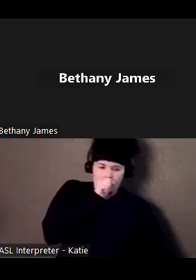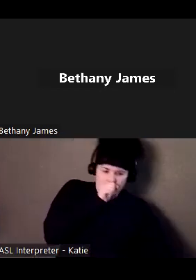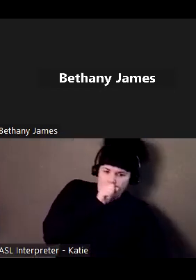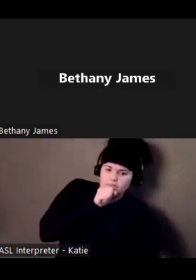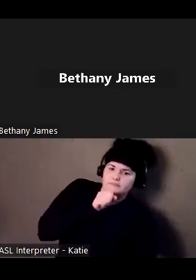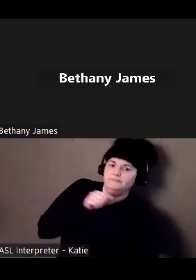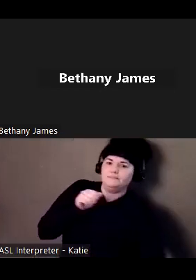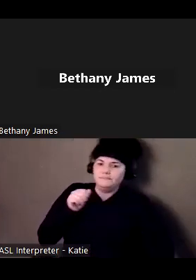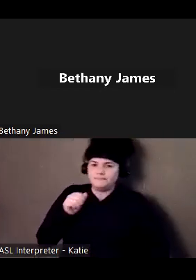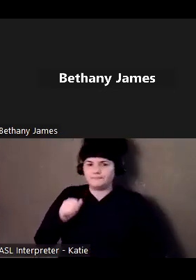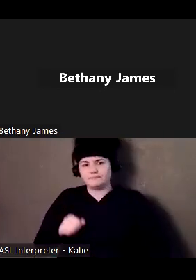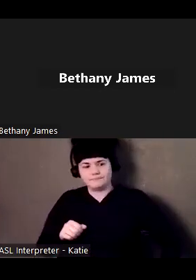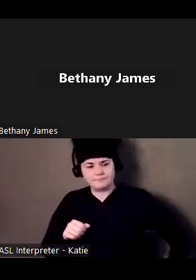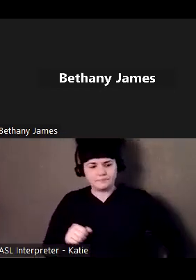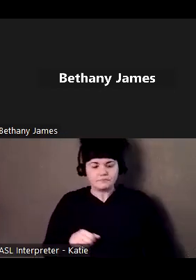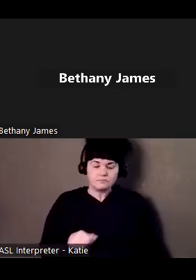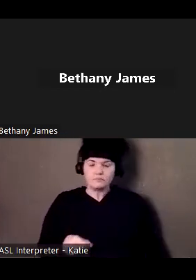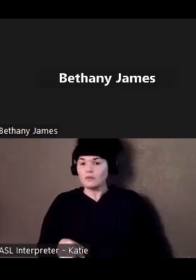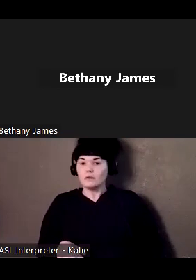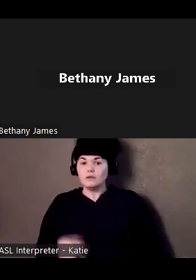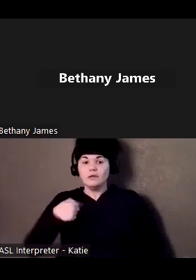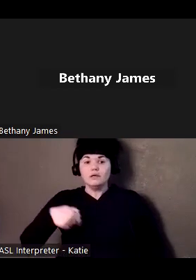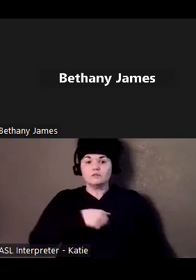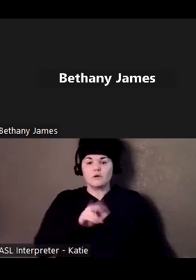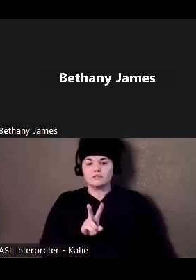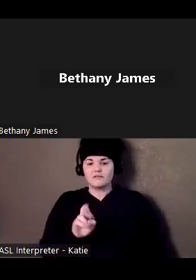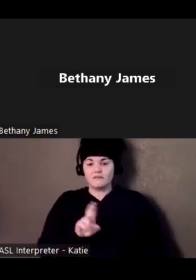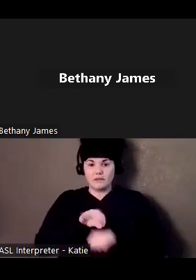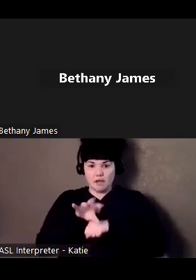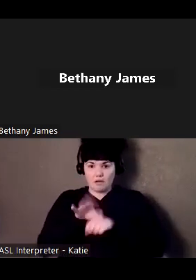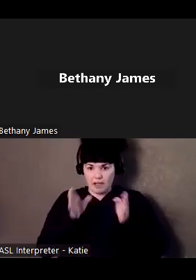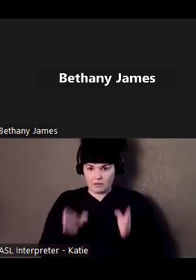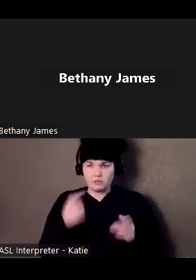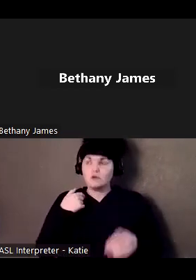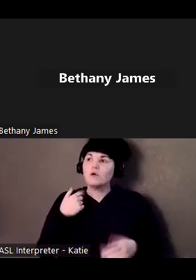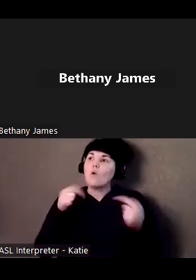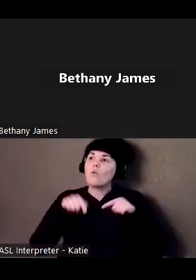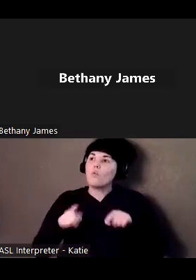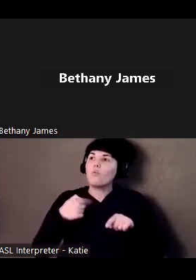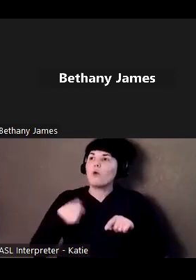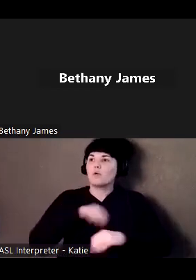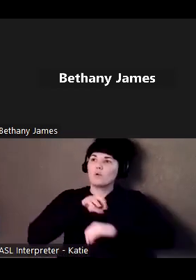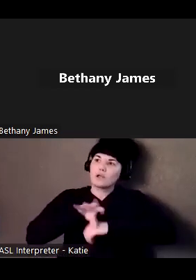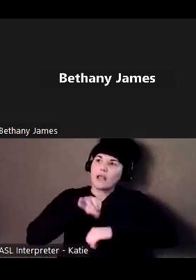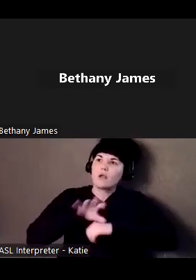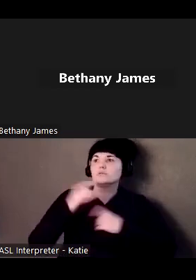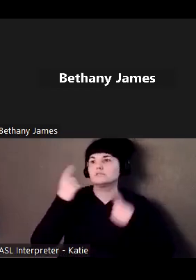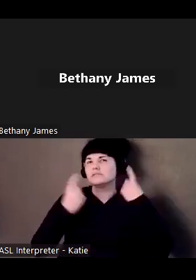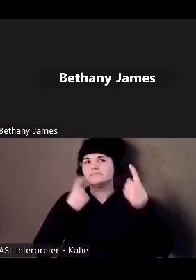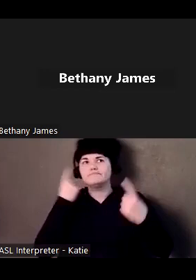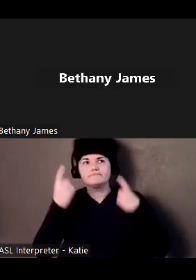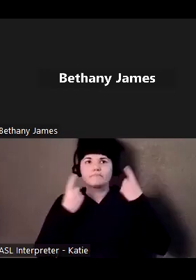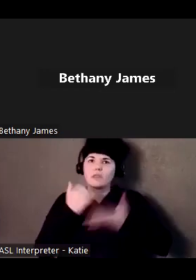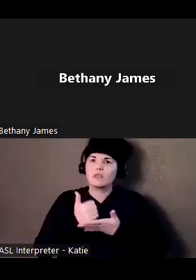So something that, as VR counselors, we're thinking, as we're counseling our customers through their anxieties or through any kind